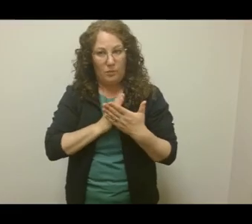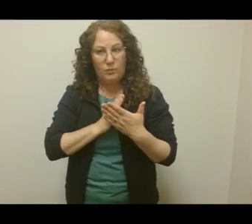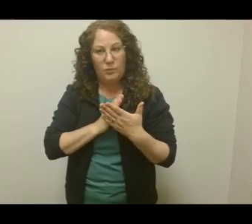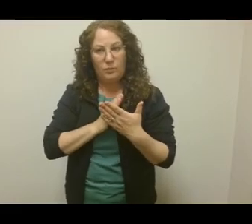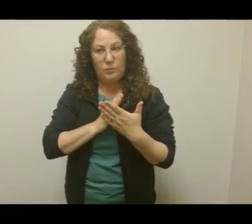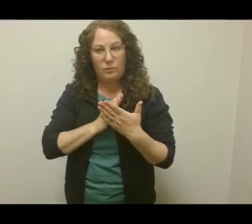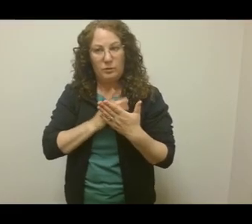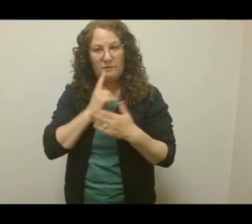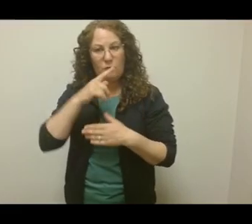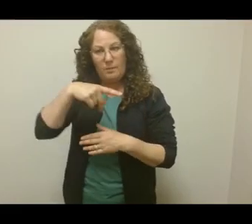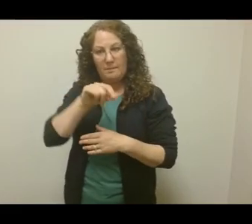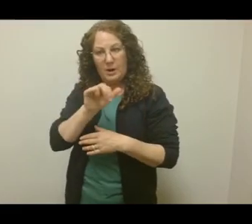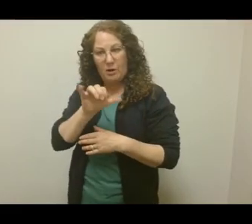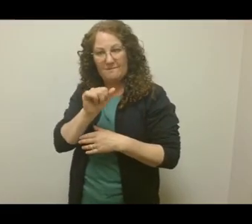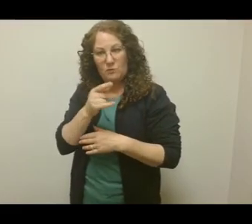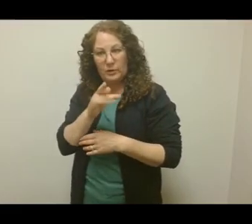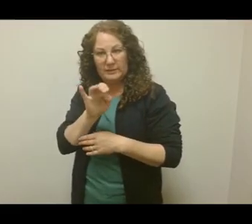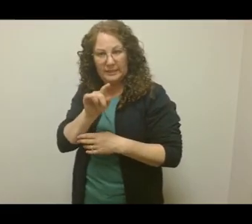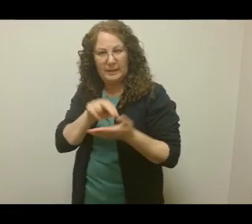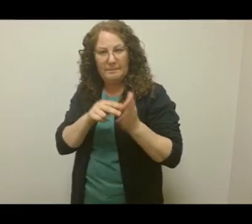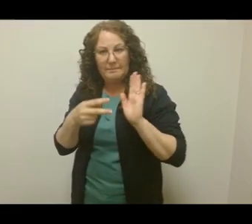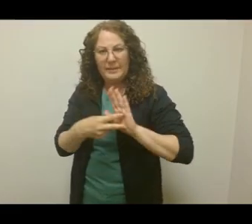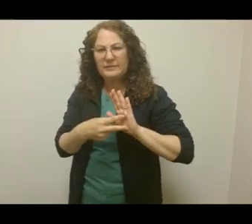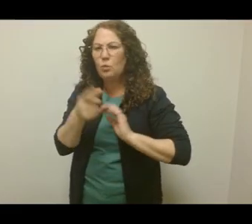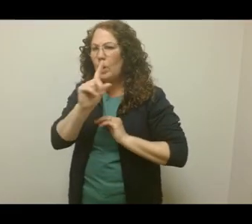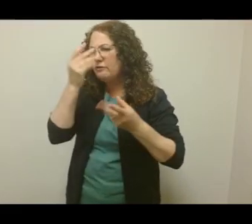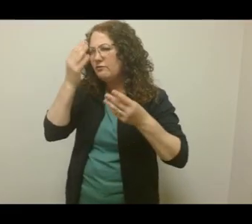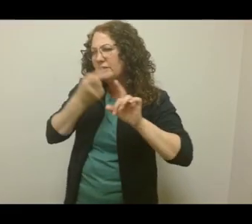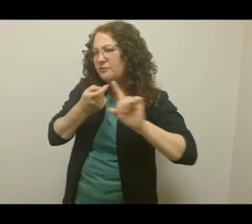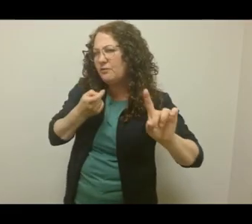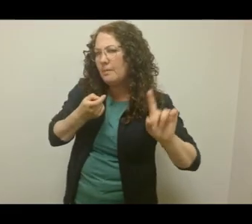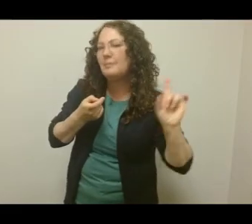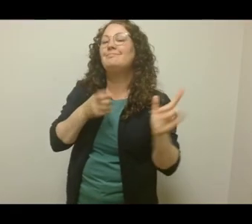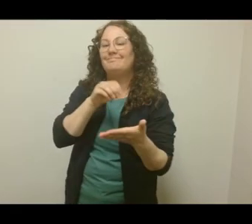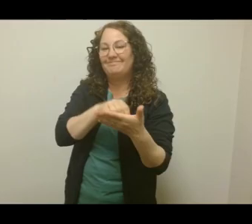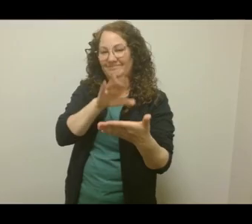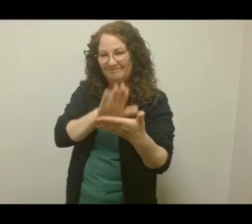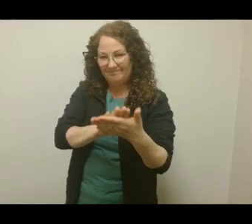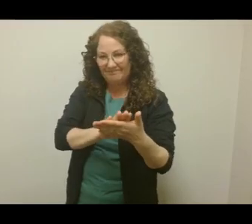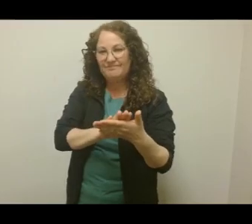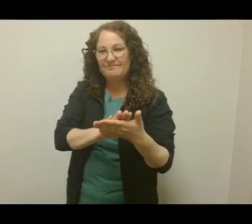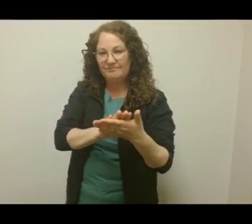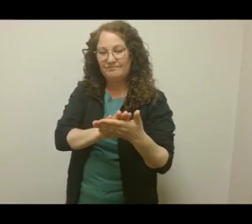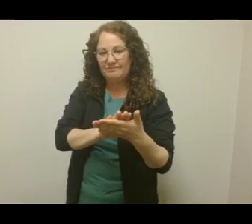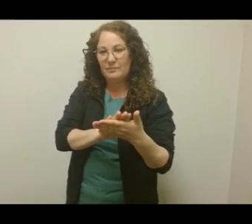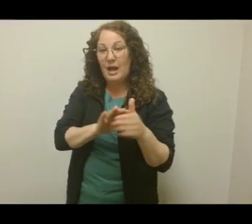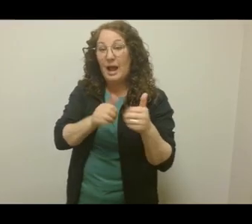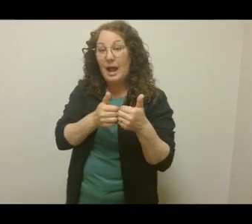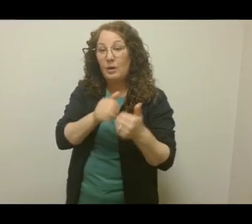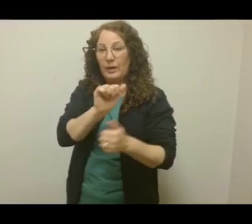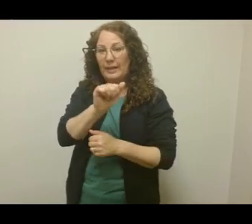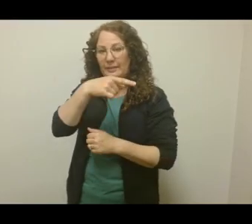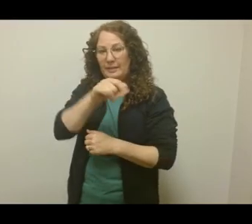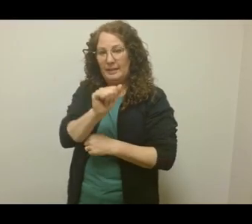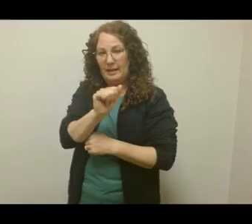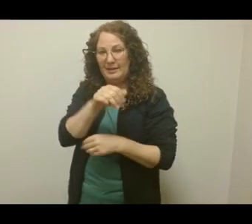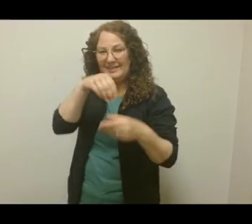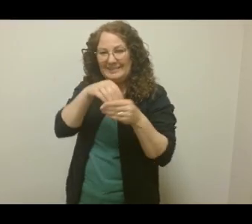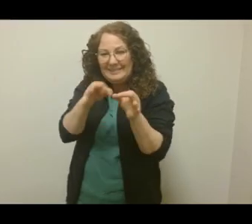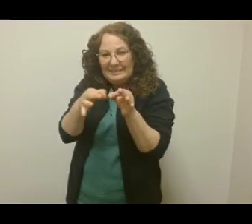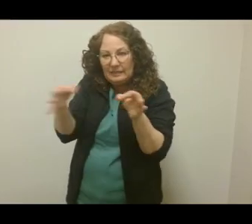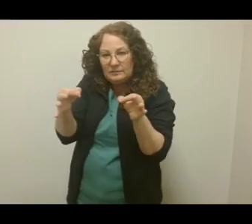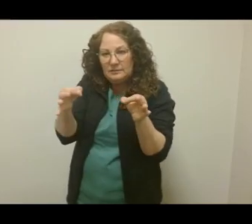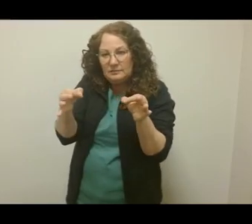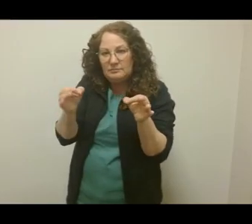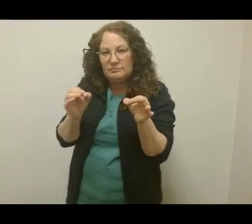of paraphrasing to make sure that we give credit to the original source through the APA in-text citation and reference